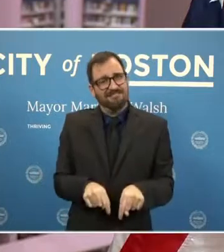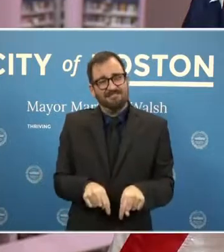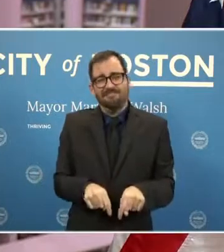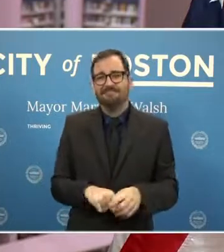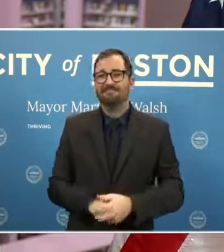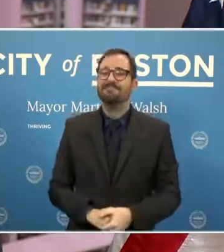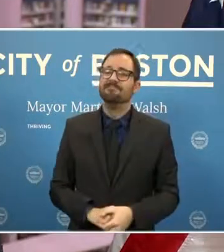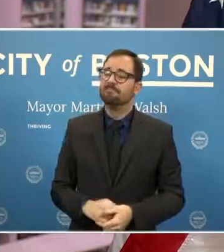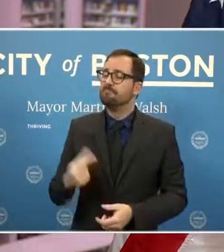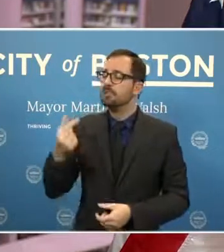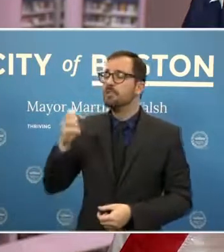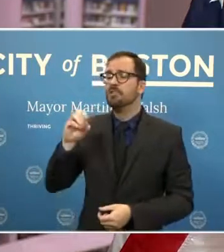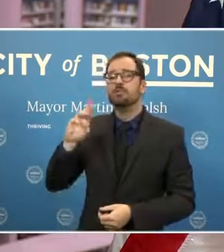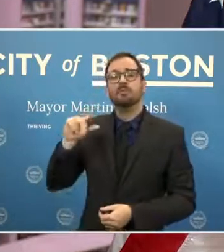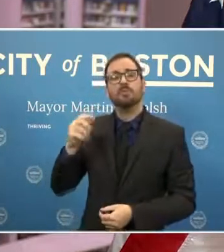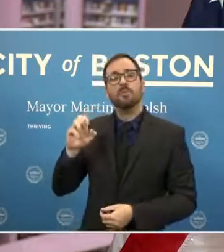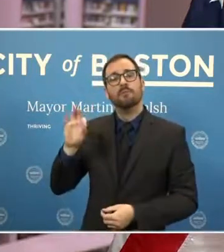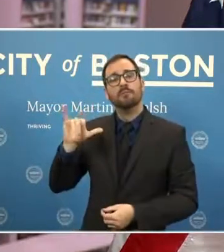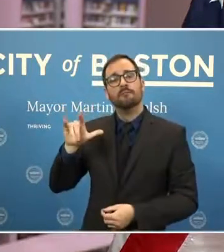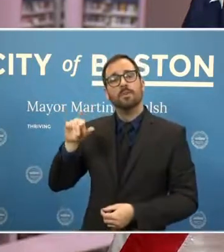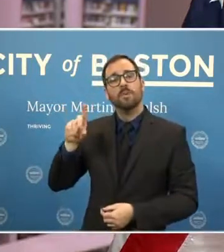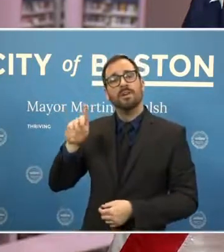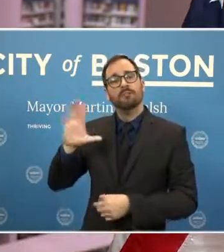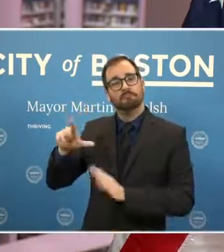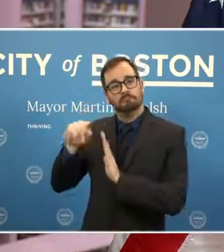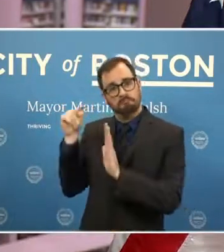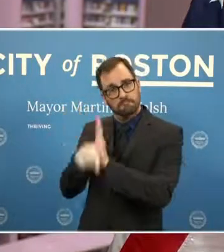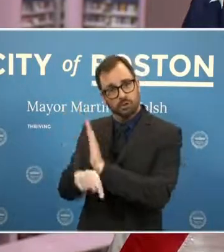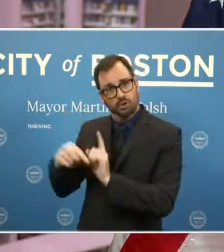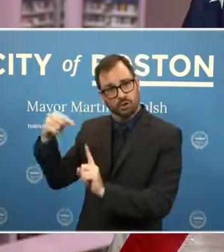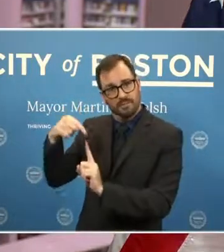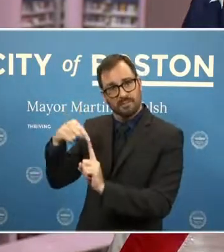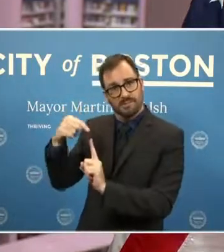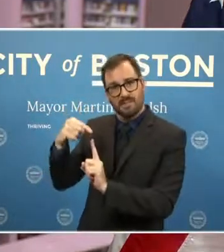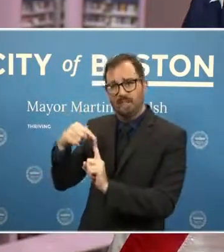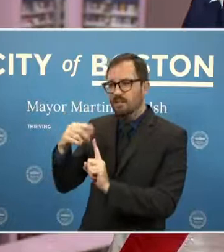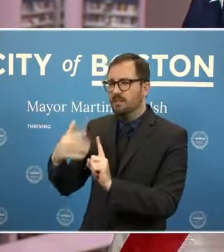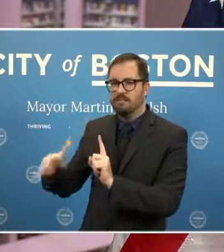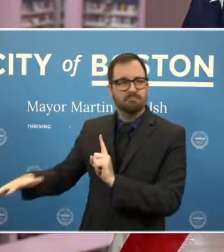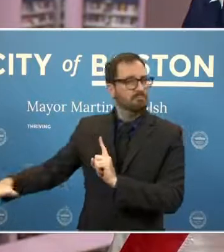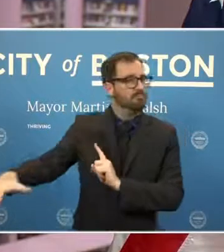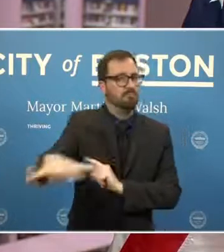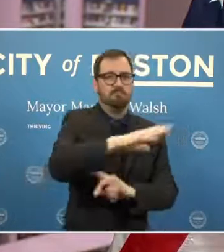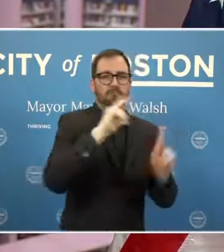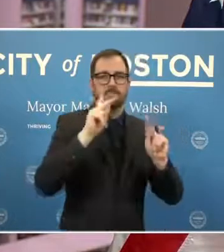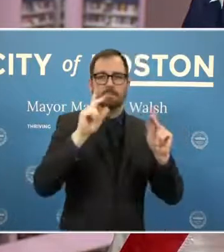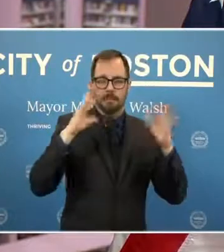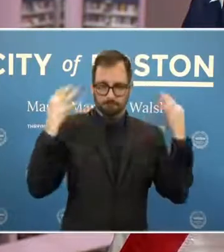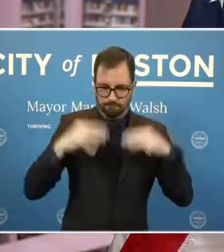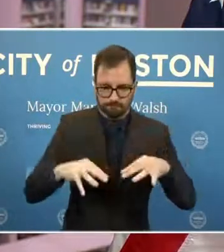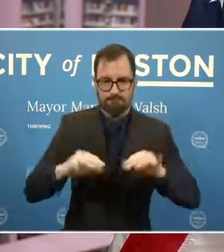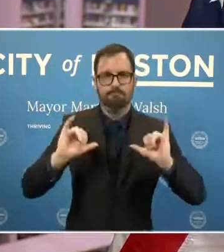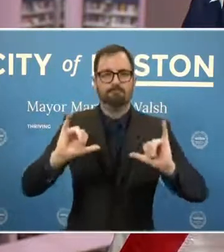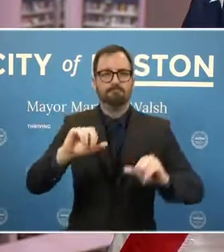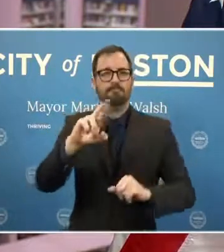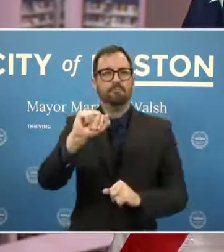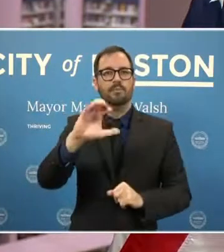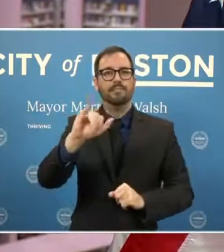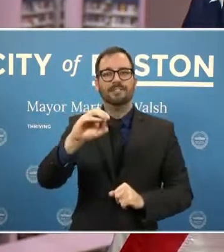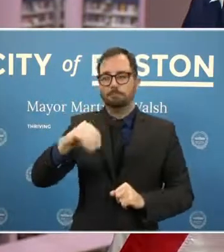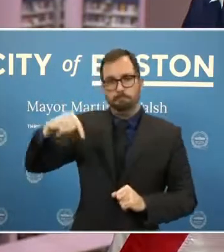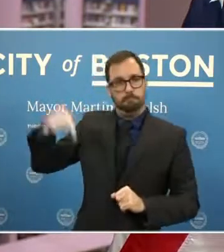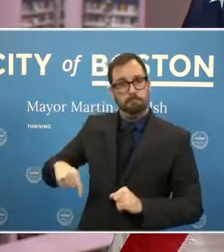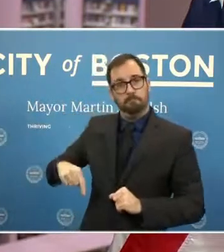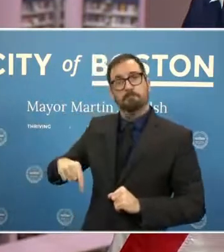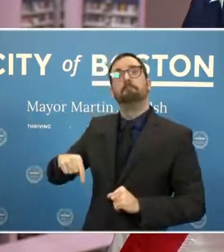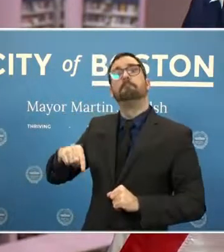racism. I thank Black Bostonians for the way you made your voices heard. I thank everyone who joined the movement, Black, white,